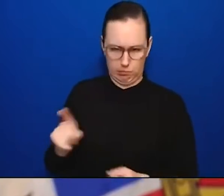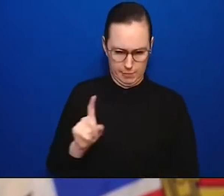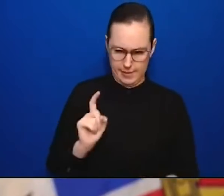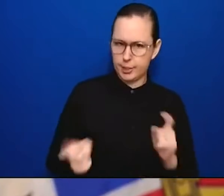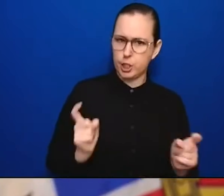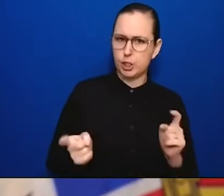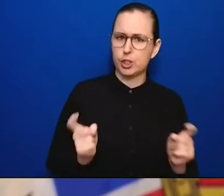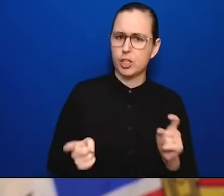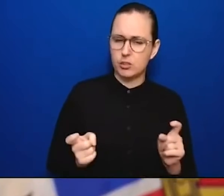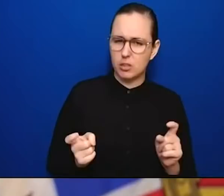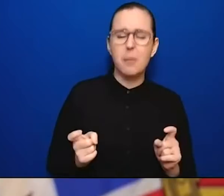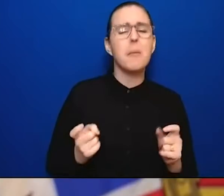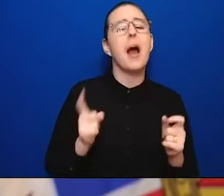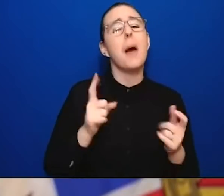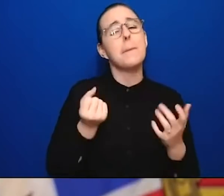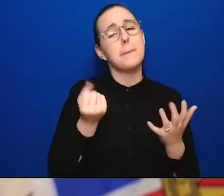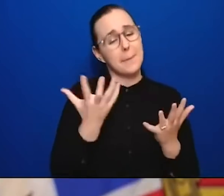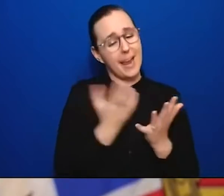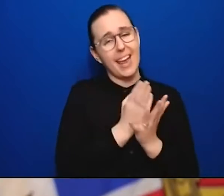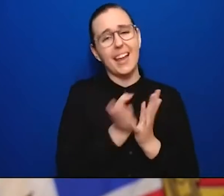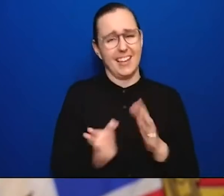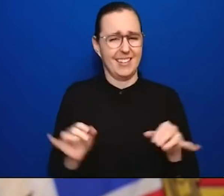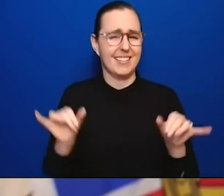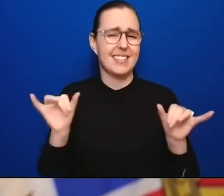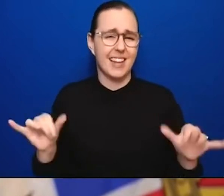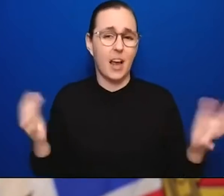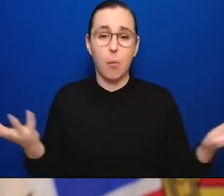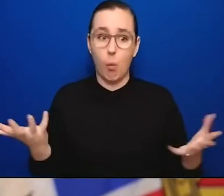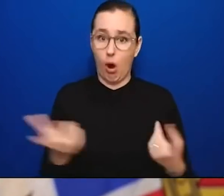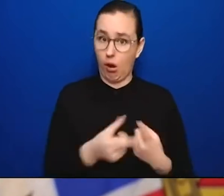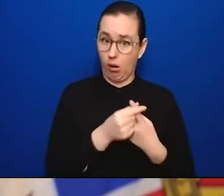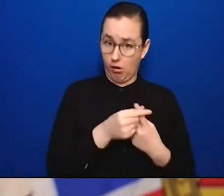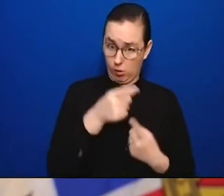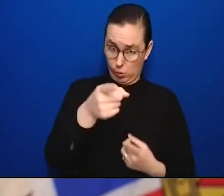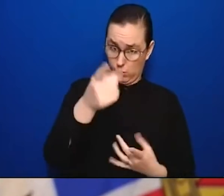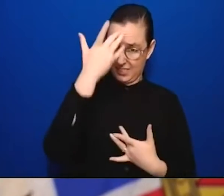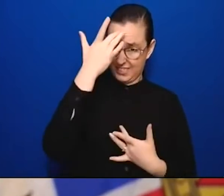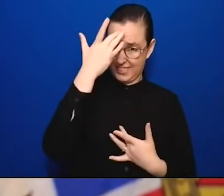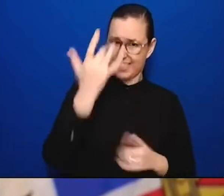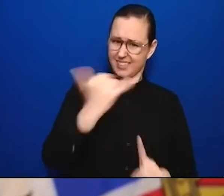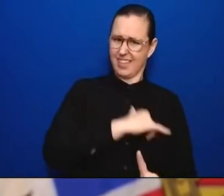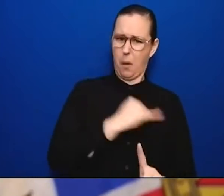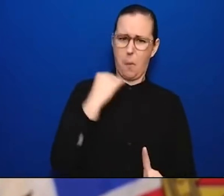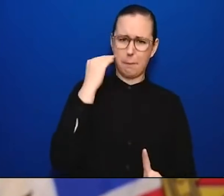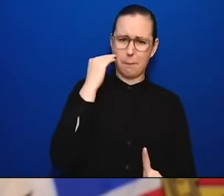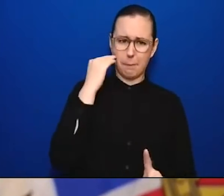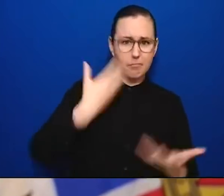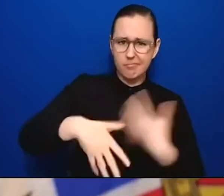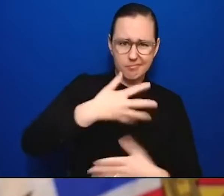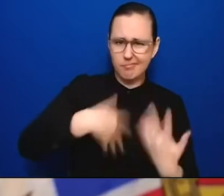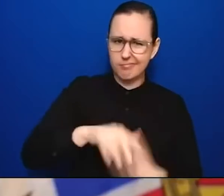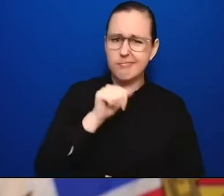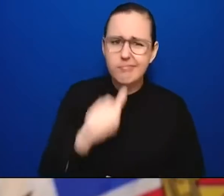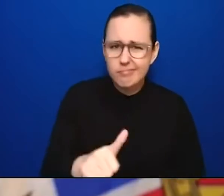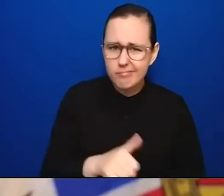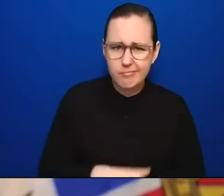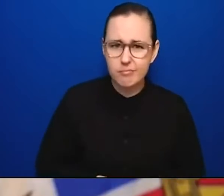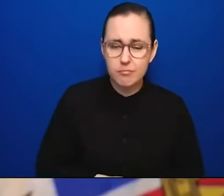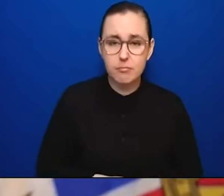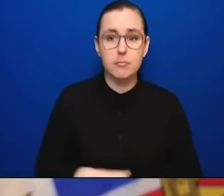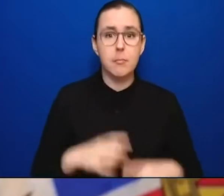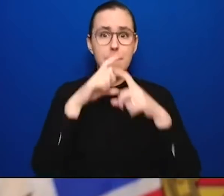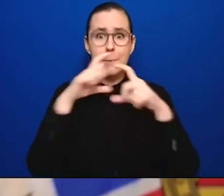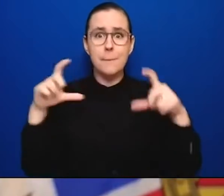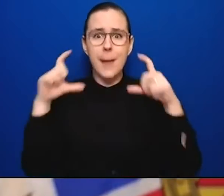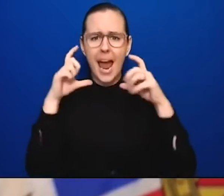sick, wearing a mask, wearing a good fitting mask, especially when we're around others. Vaccination